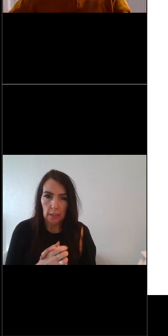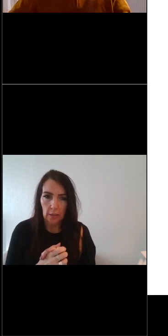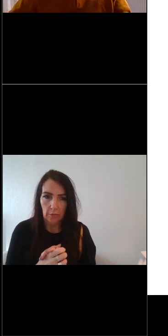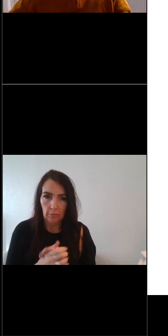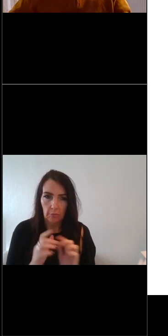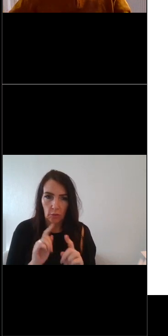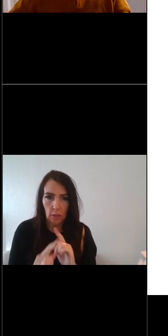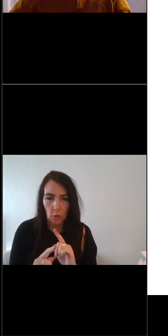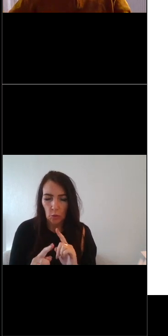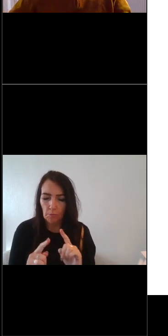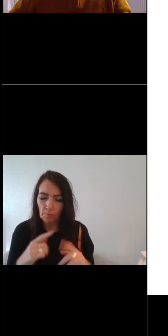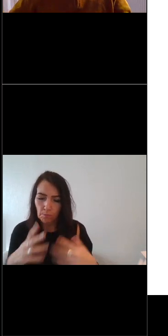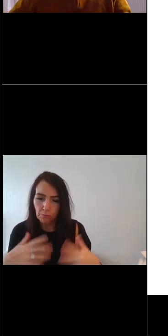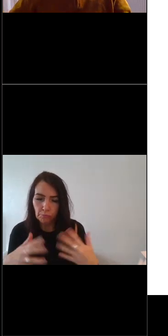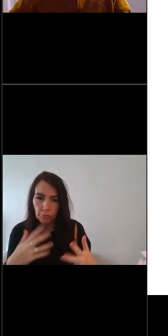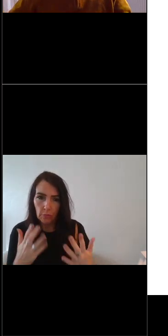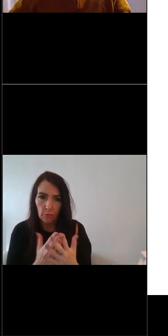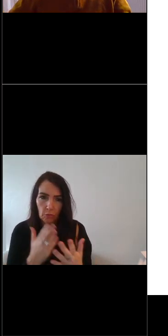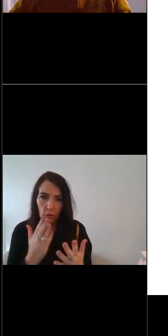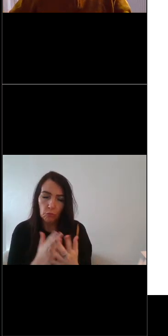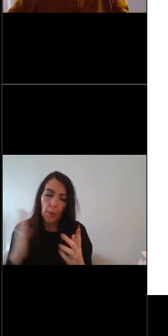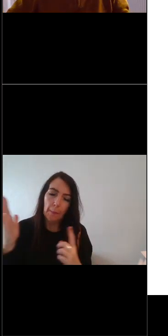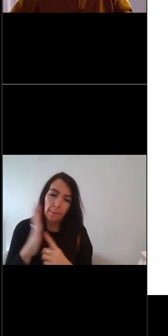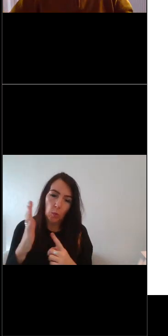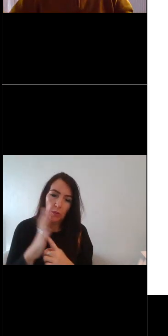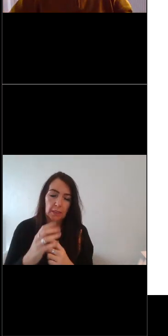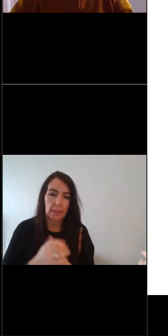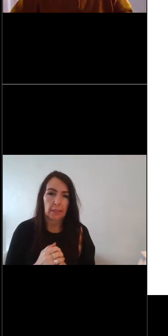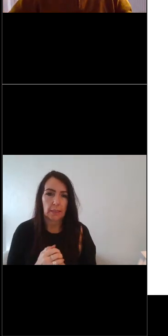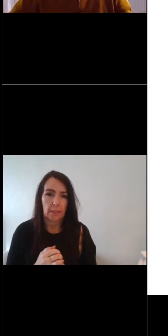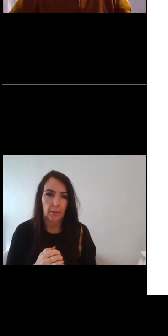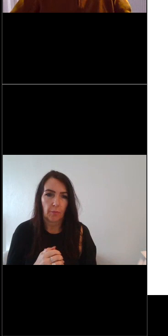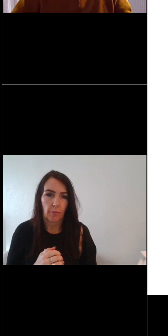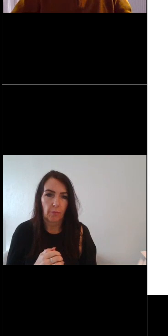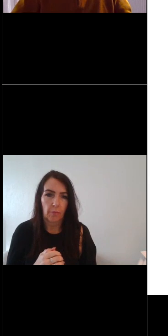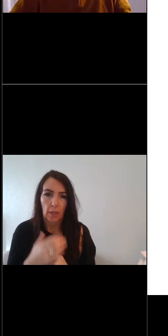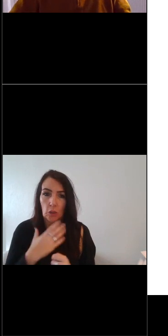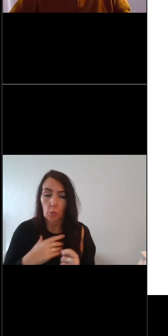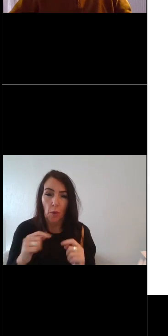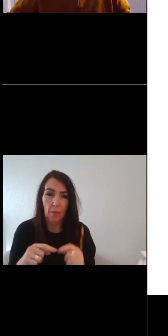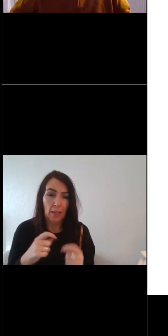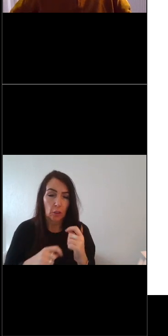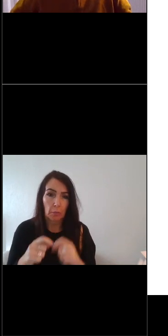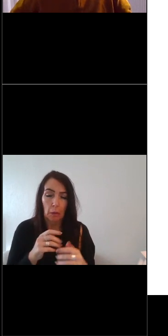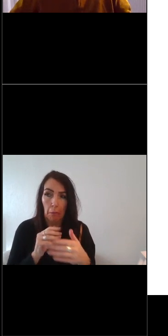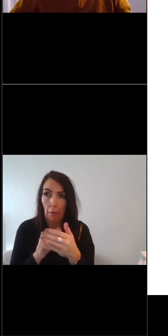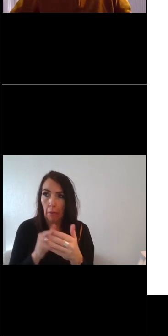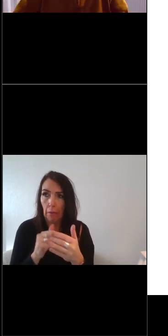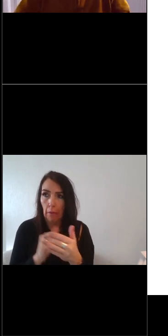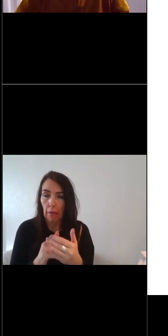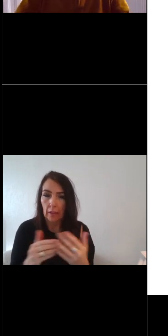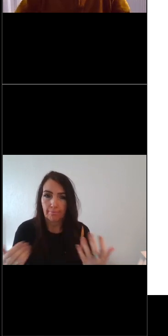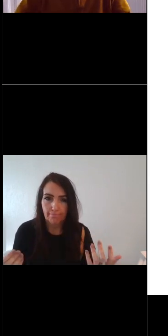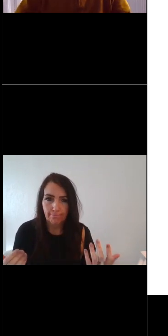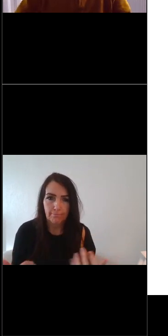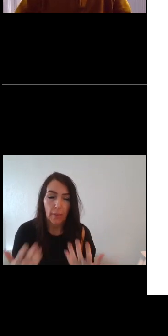in order is really, really important. You don't want that to become an obstacle that it may not be at the